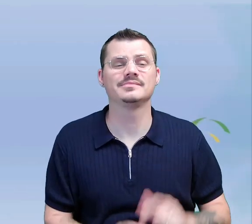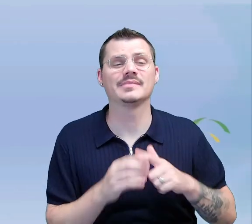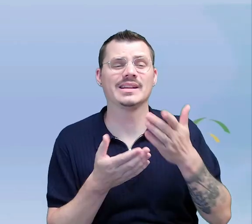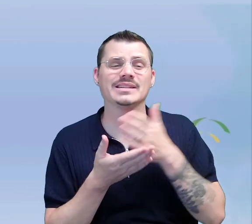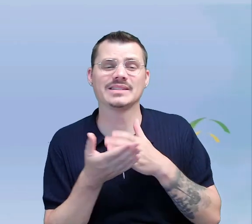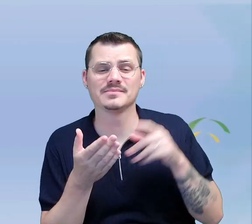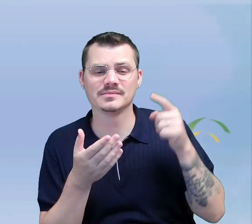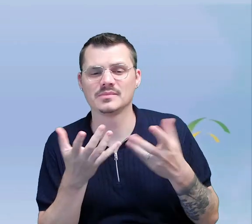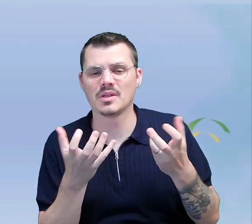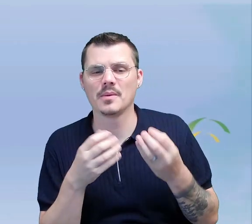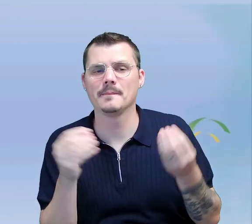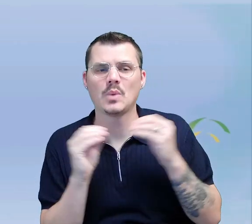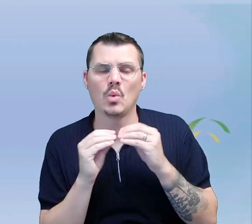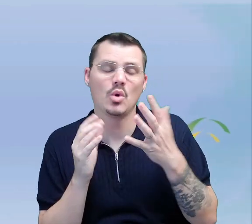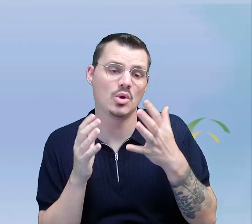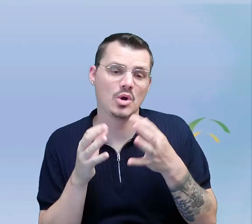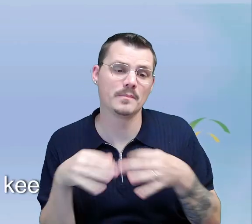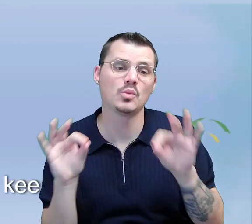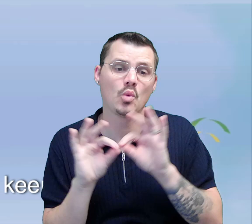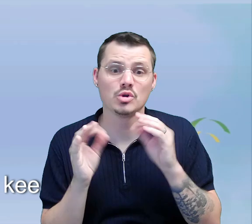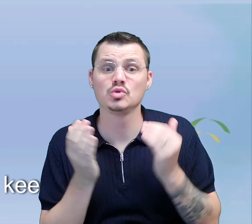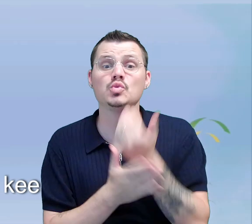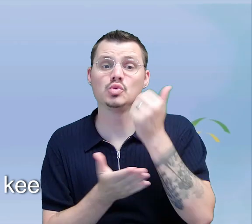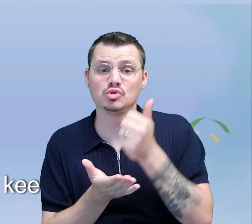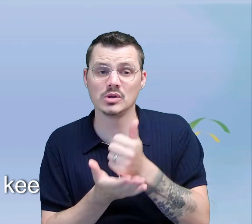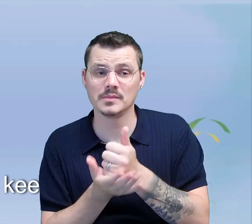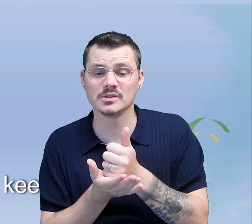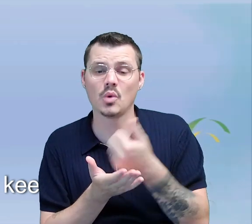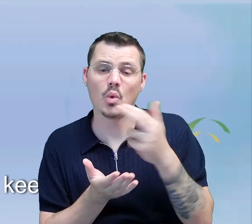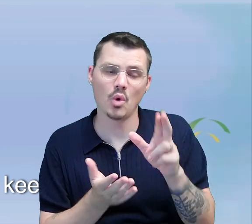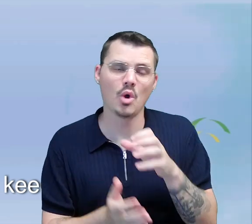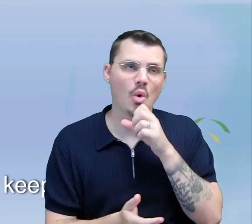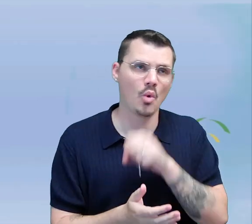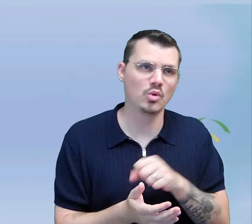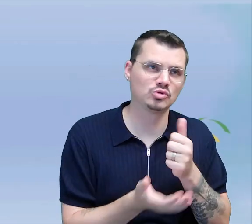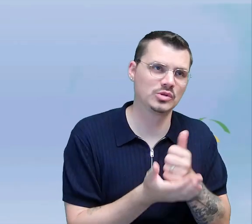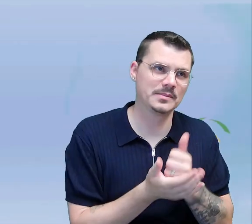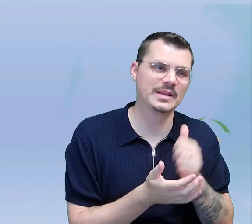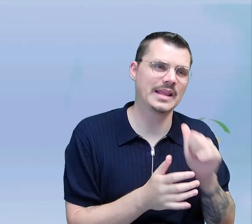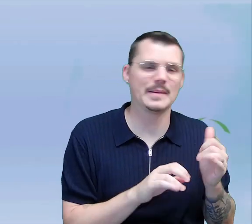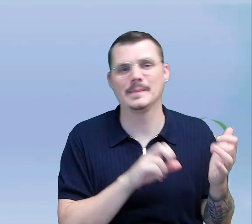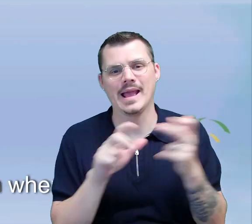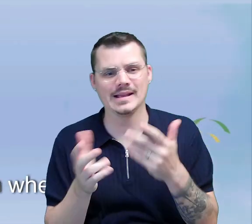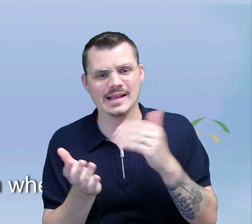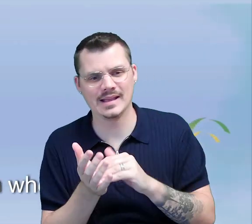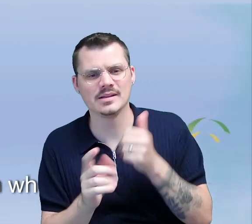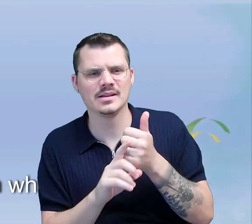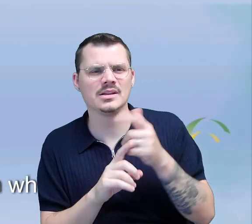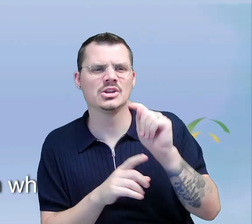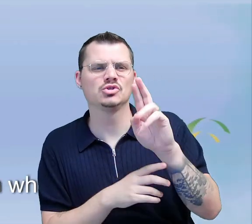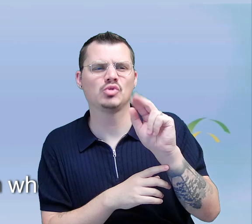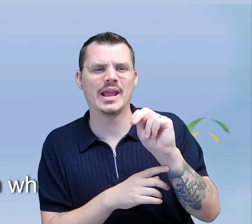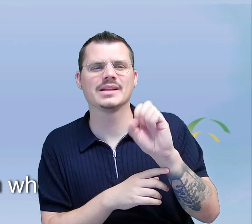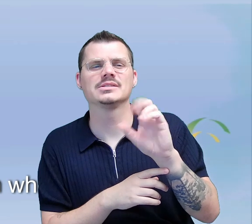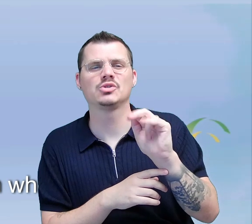And then some of the more important new treatments or old treatments that keep getting resurrected. One is